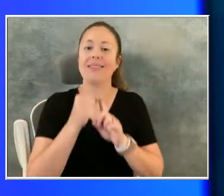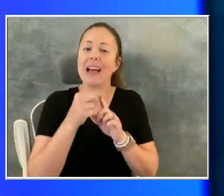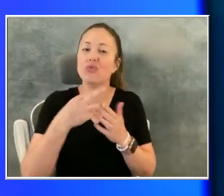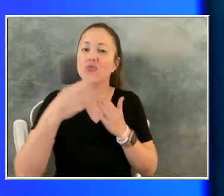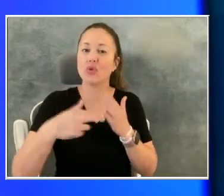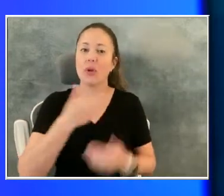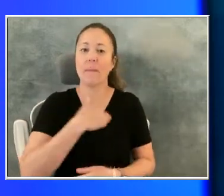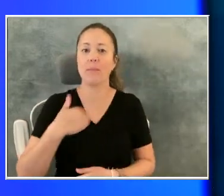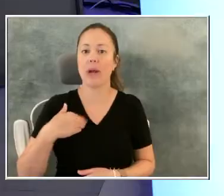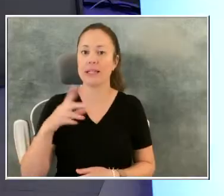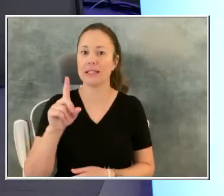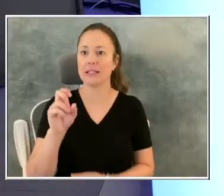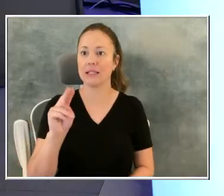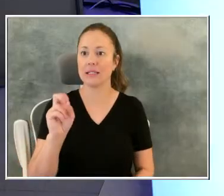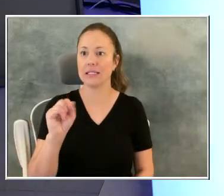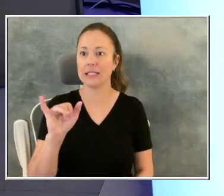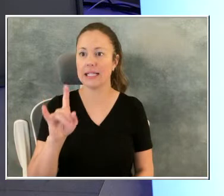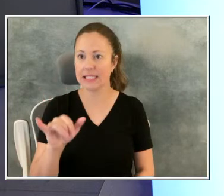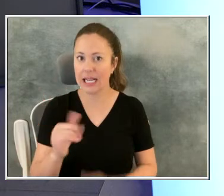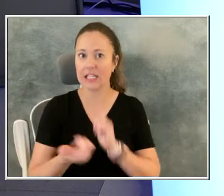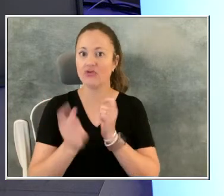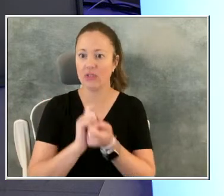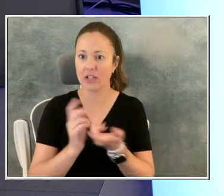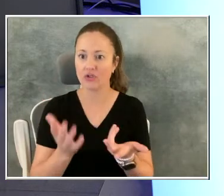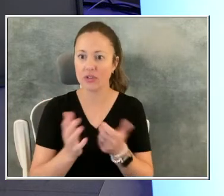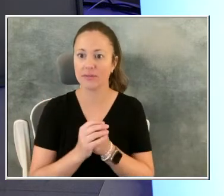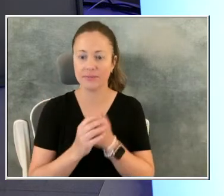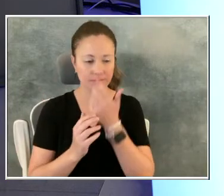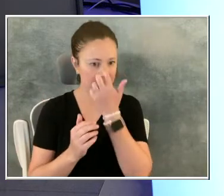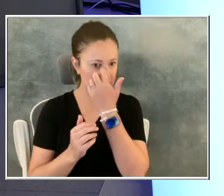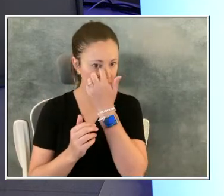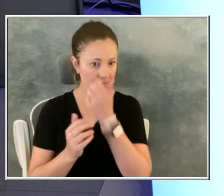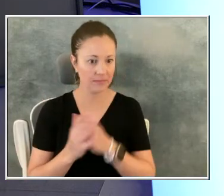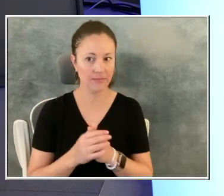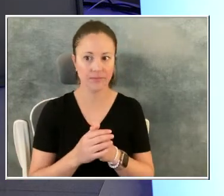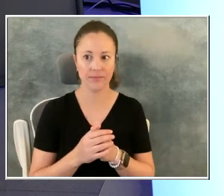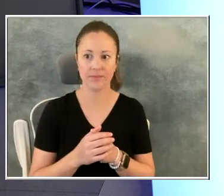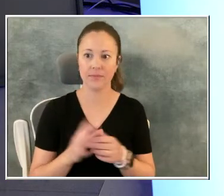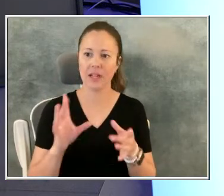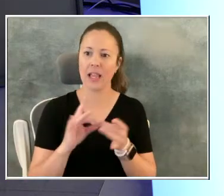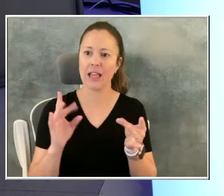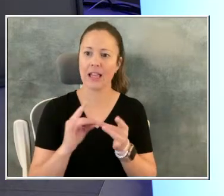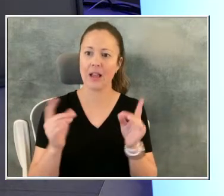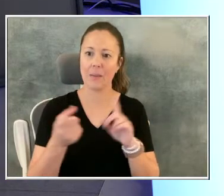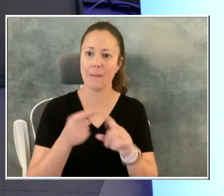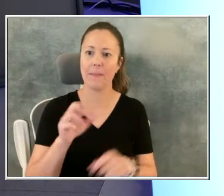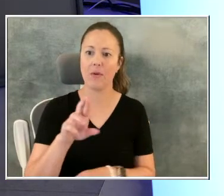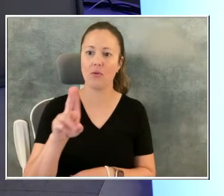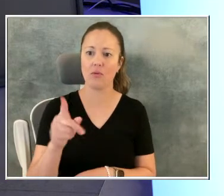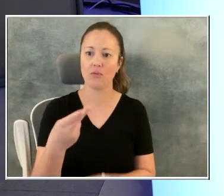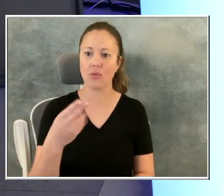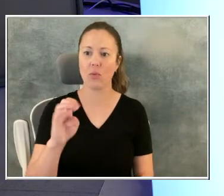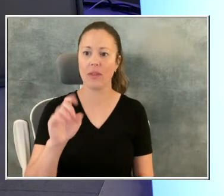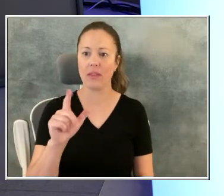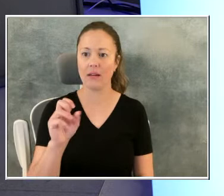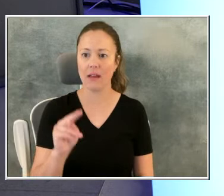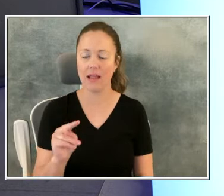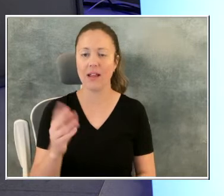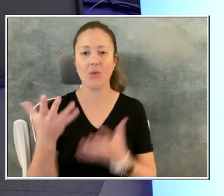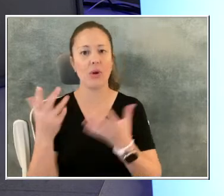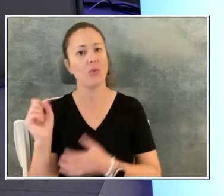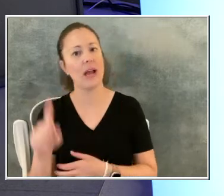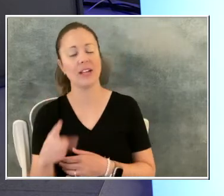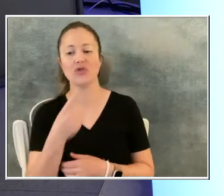change. All right, question from, well, actually just a comment from Ruth Ellen. She's a faithful viewer of ours, so I want to ask you this. She says a friend of mine